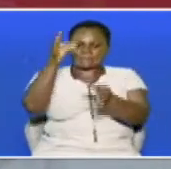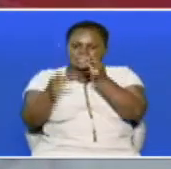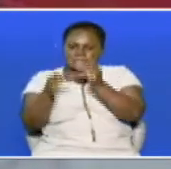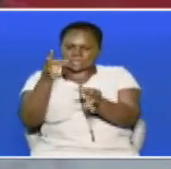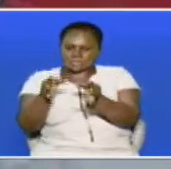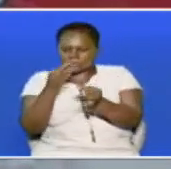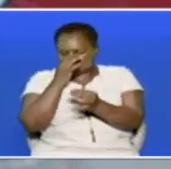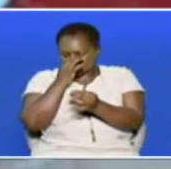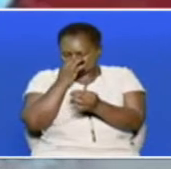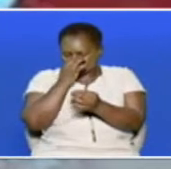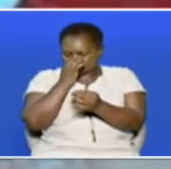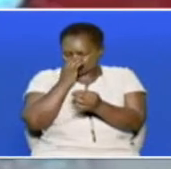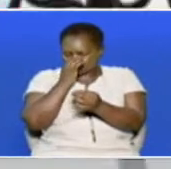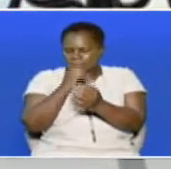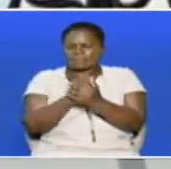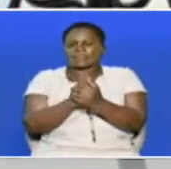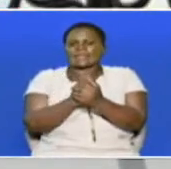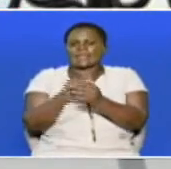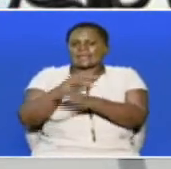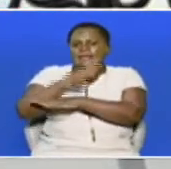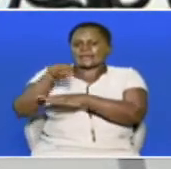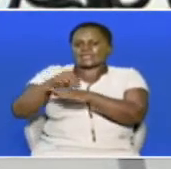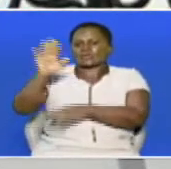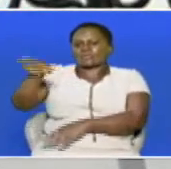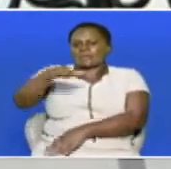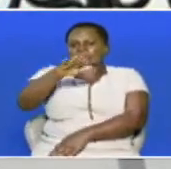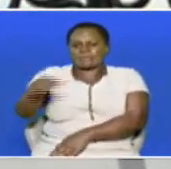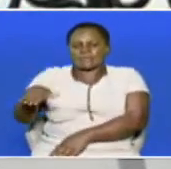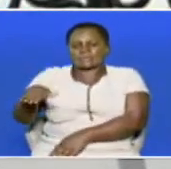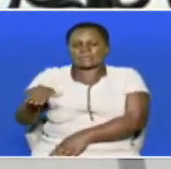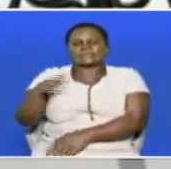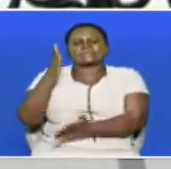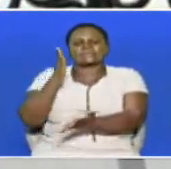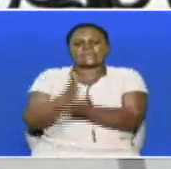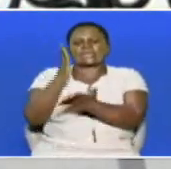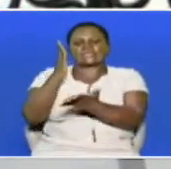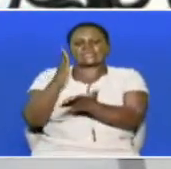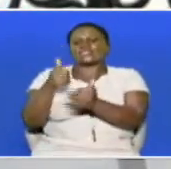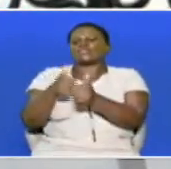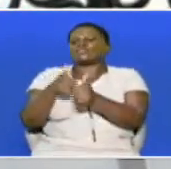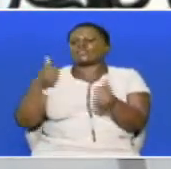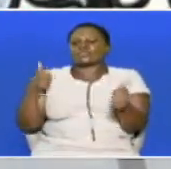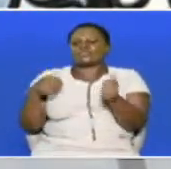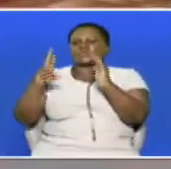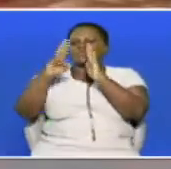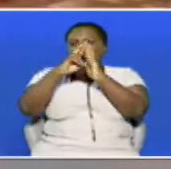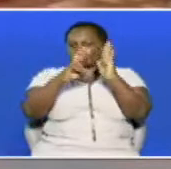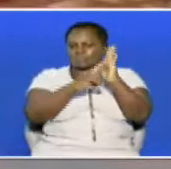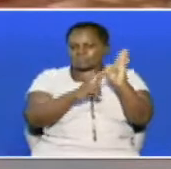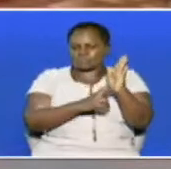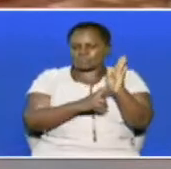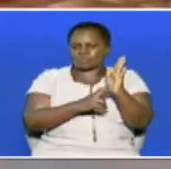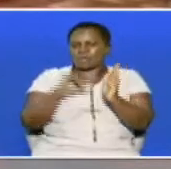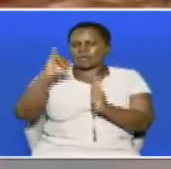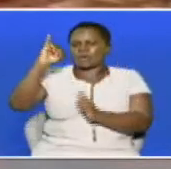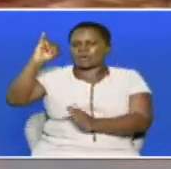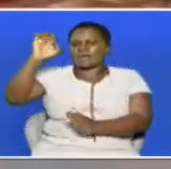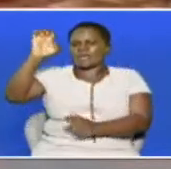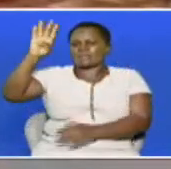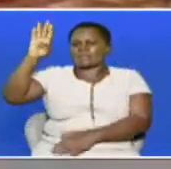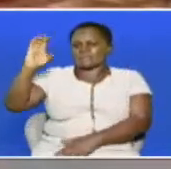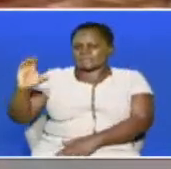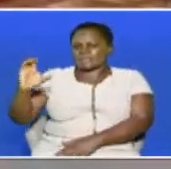Justice Anthony Mrima ruled that the National Assembly was justified in rejecting the regulations gazetted by the